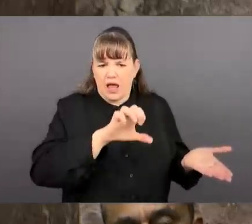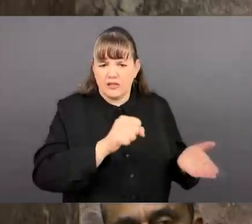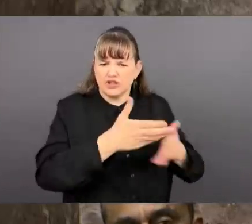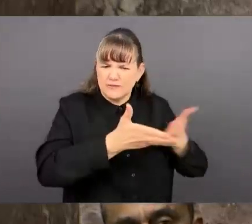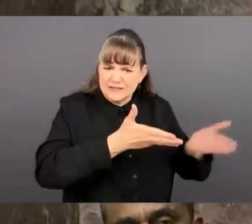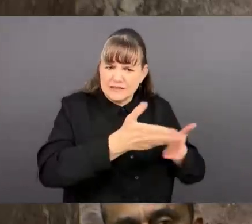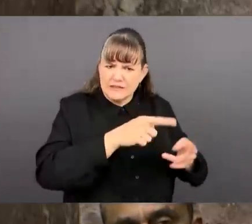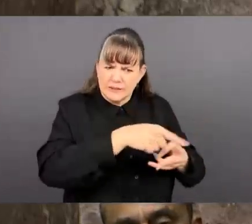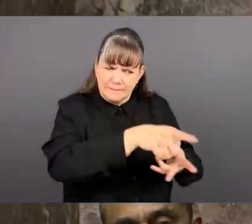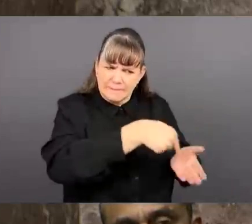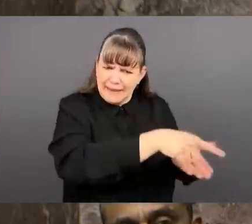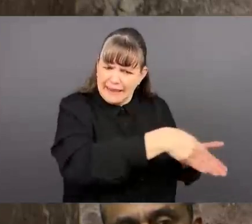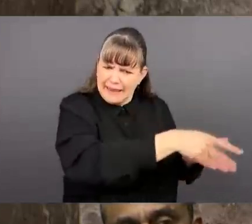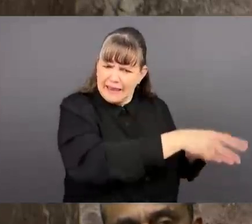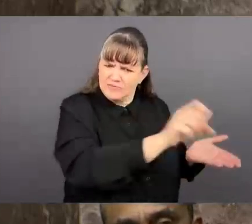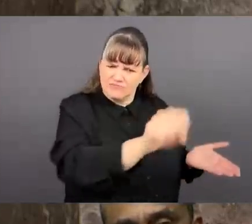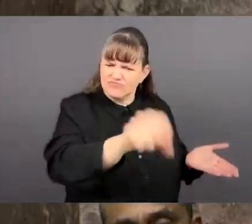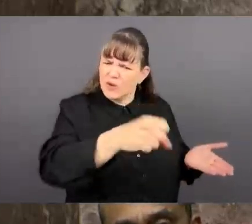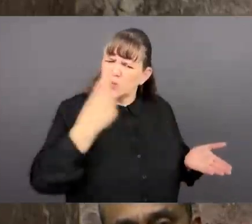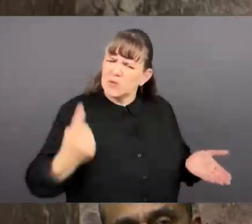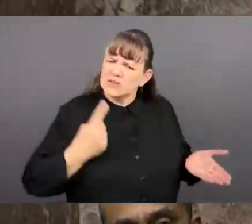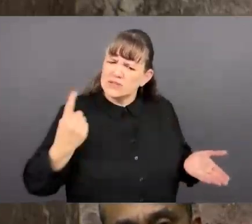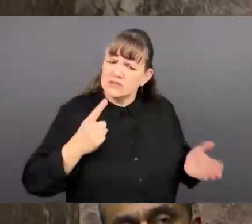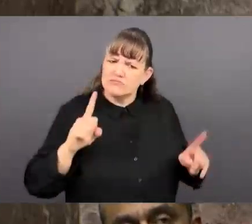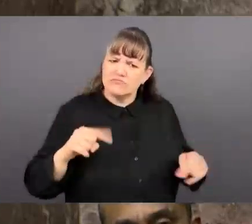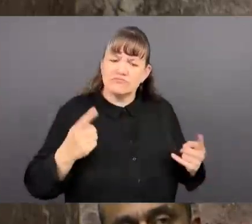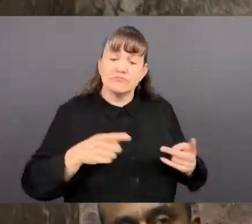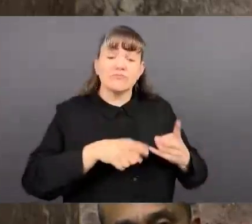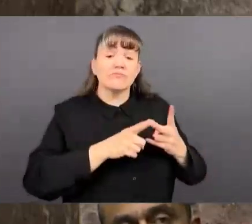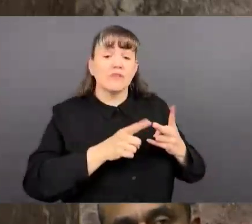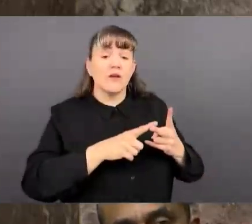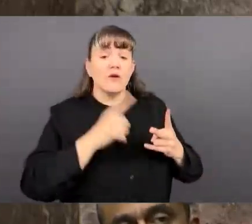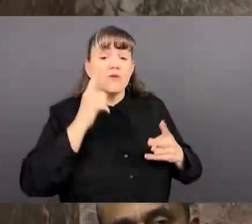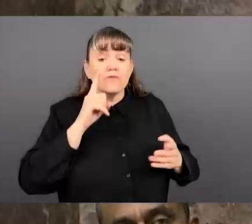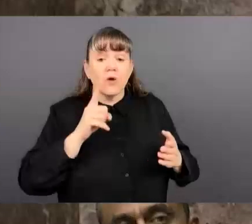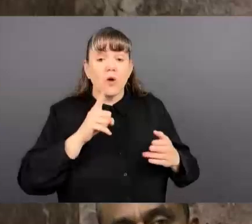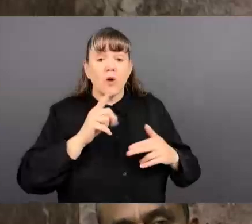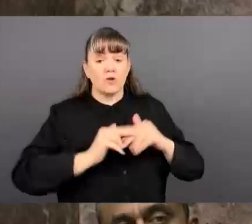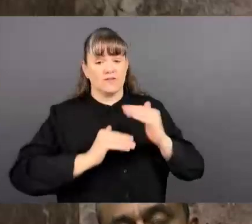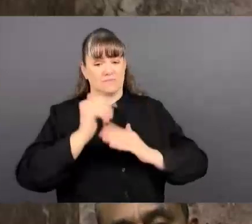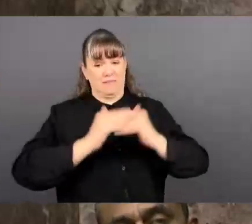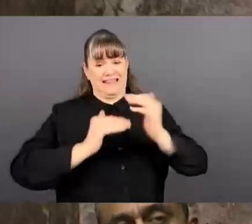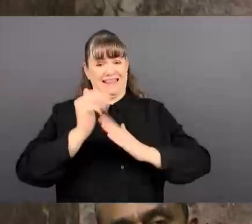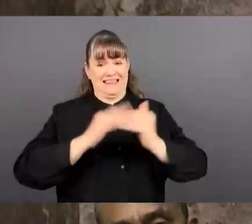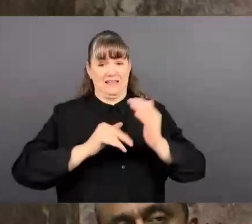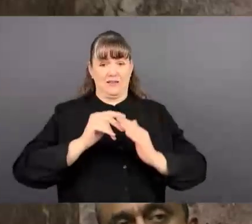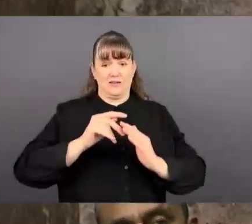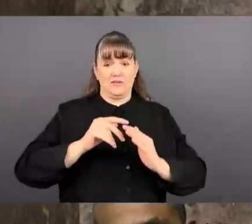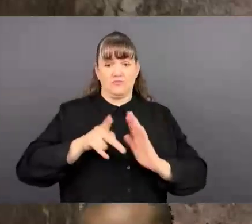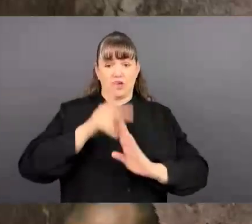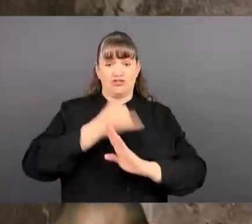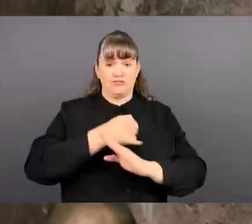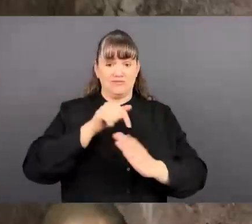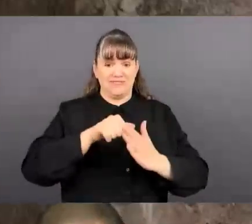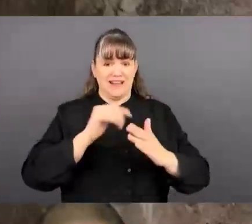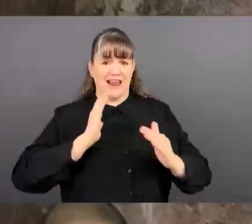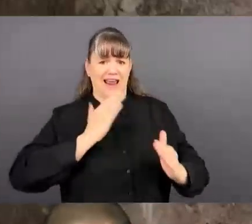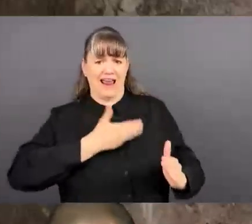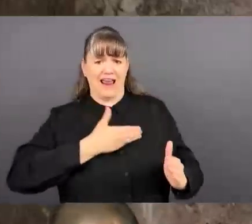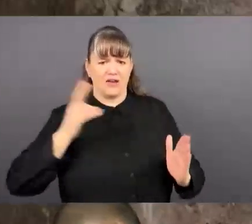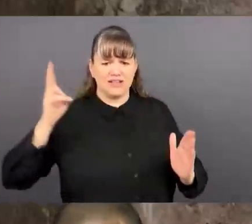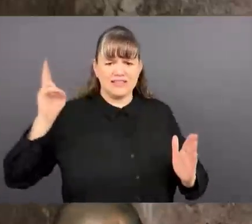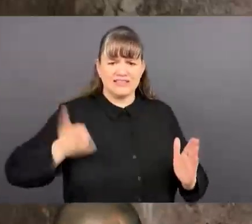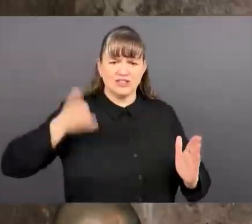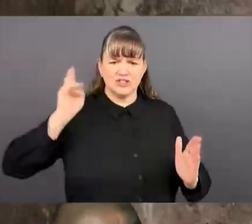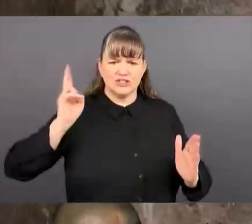infrastructure projects, the record of this government is unparalleled when it comes to investing in our communities right across the